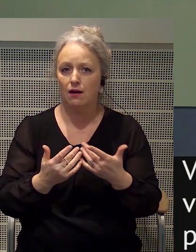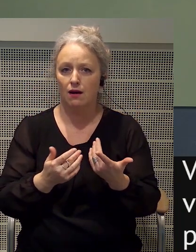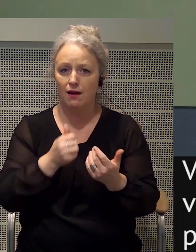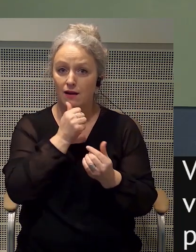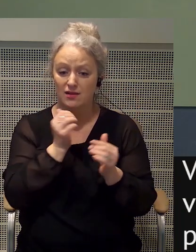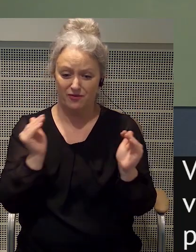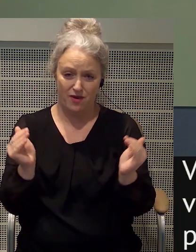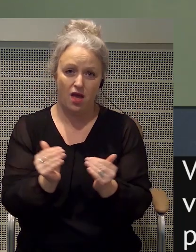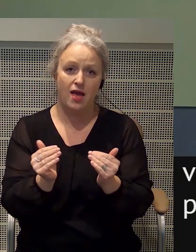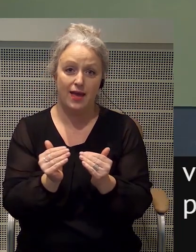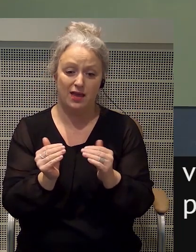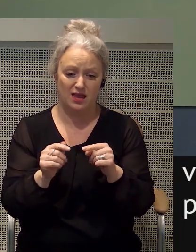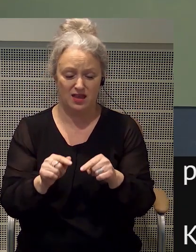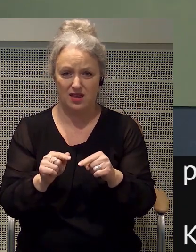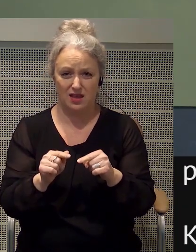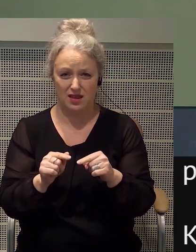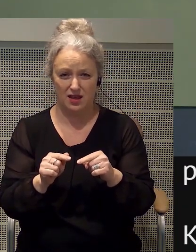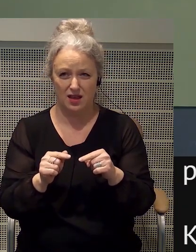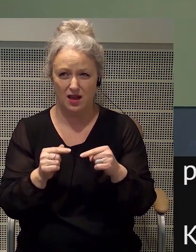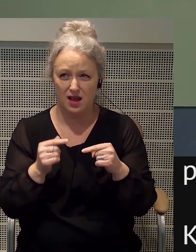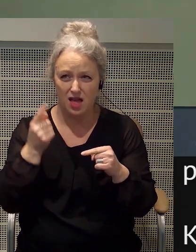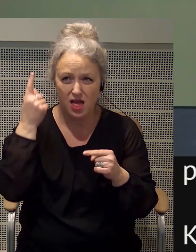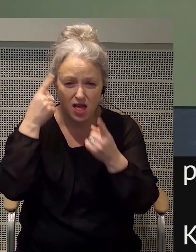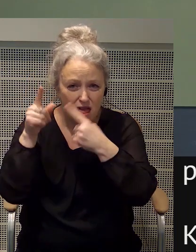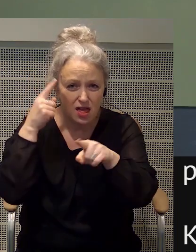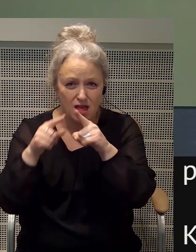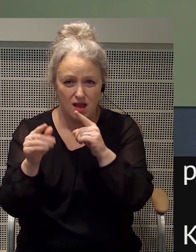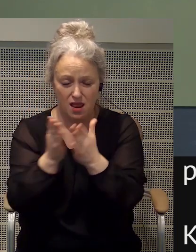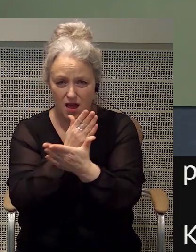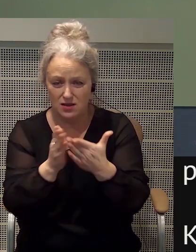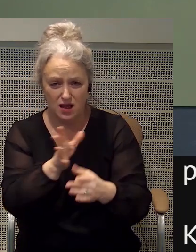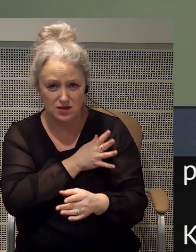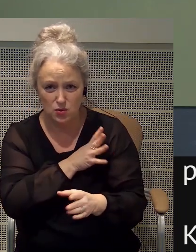fast. We're a small country.